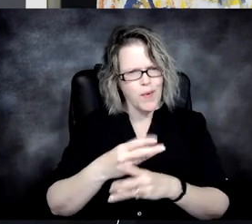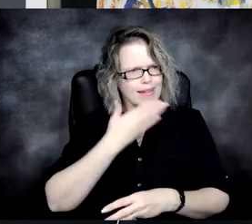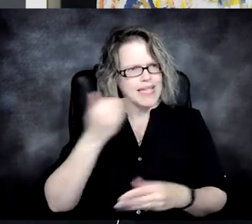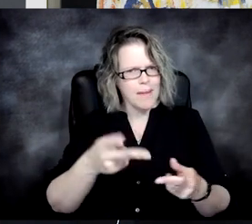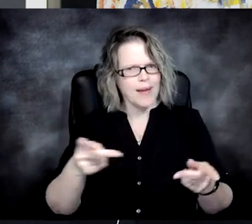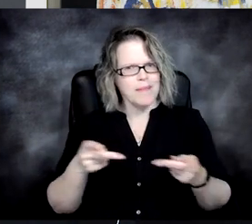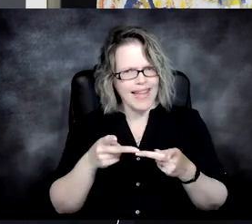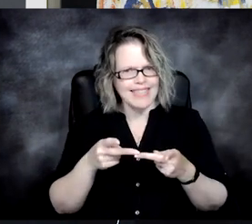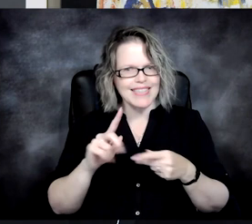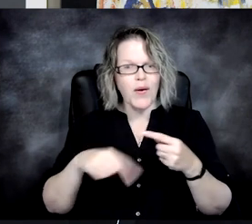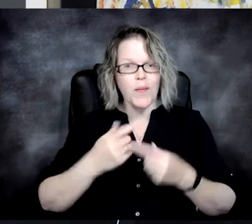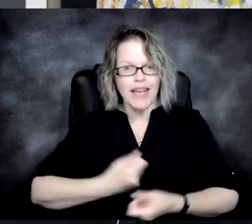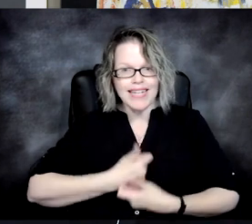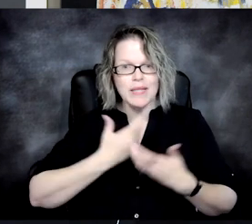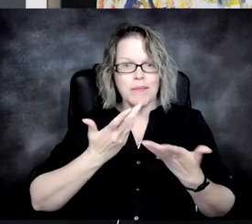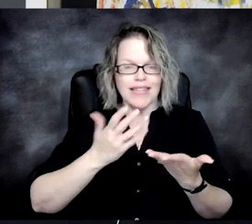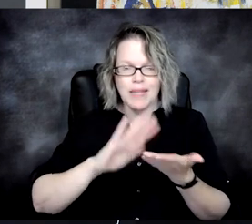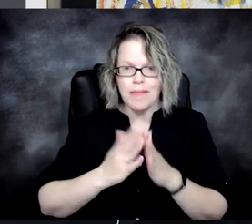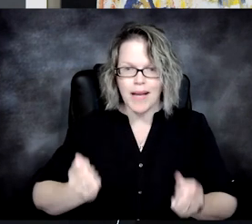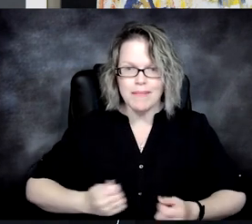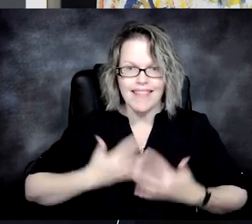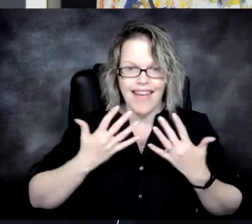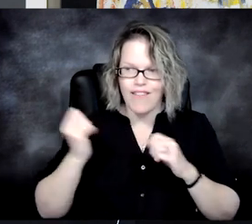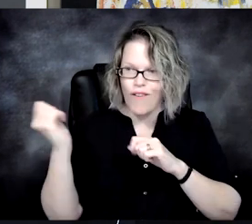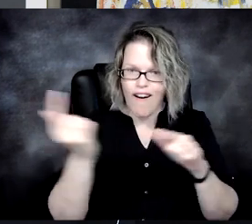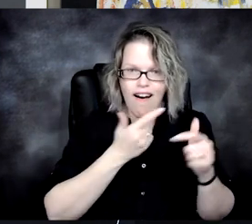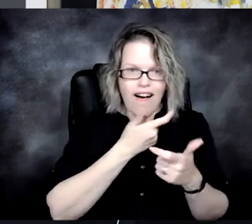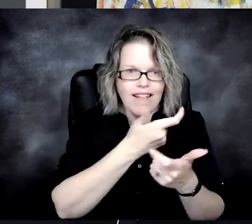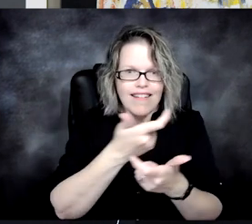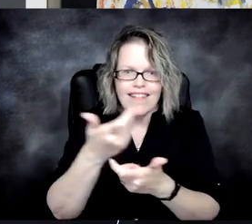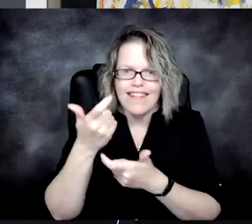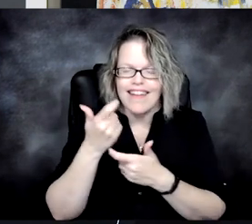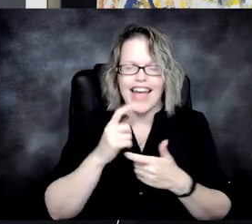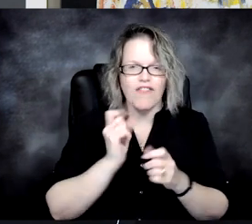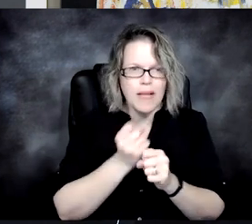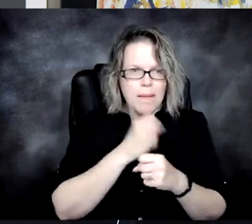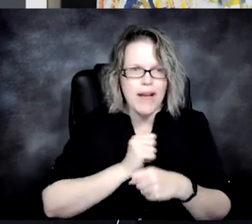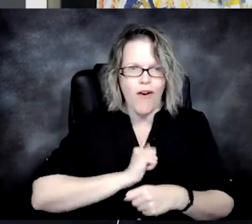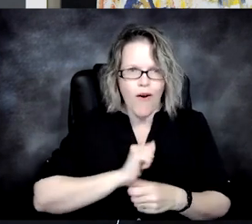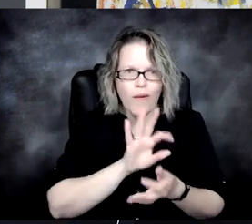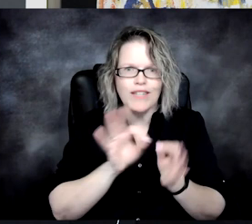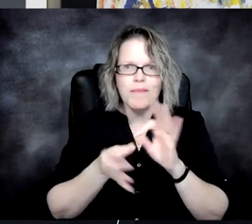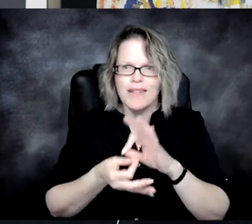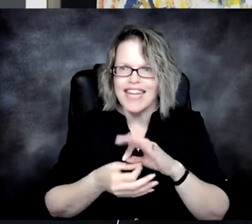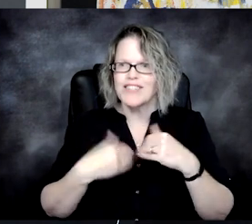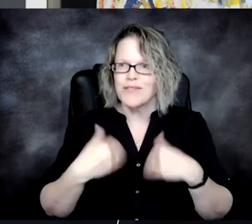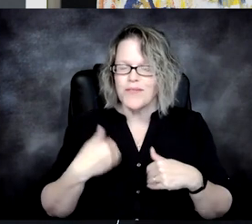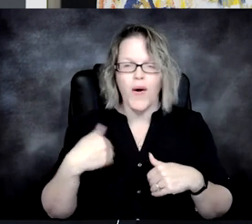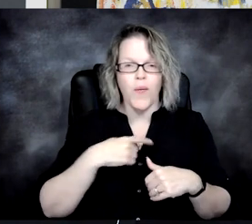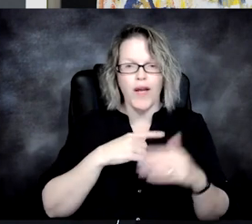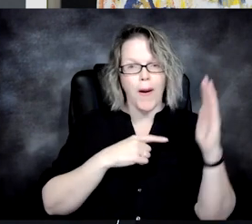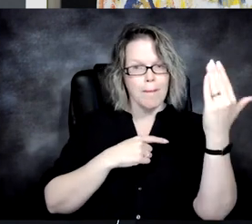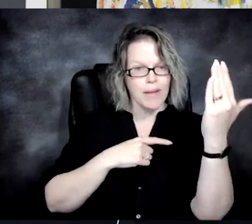place when expression comes to life for all of us to experience and make our own interpretation. We are in fact mirrors to